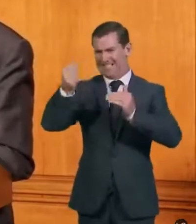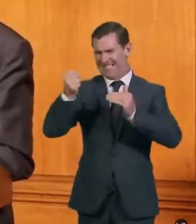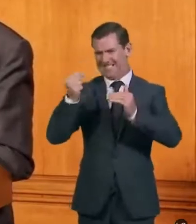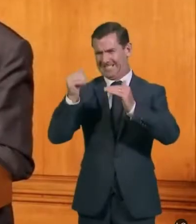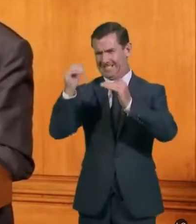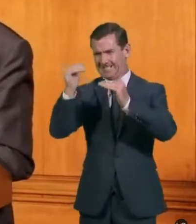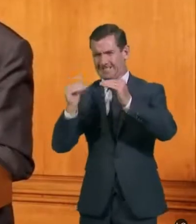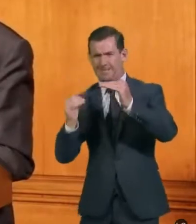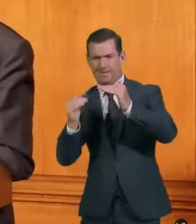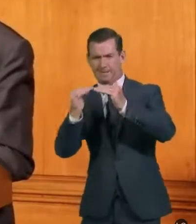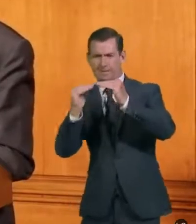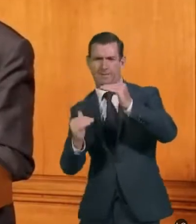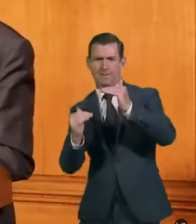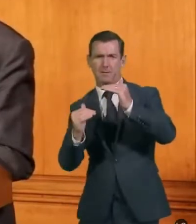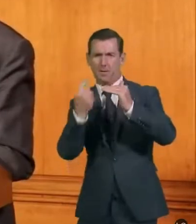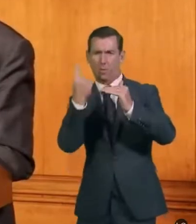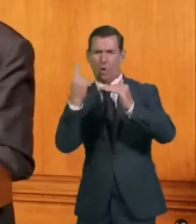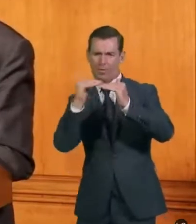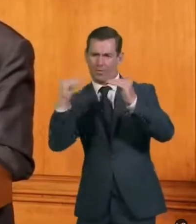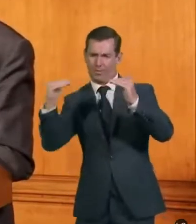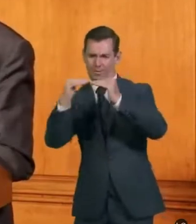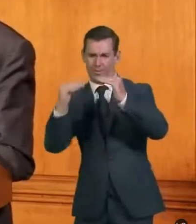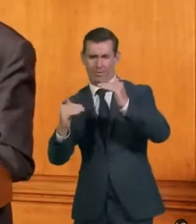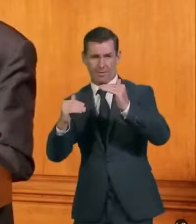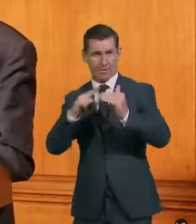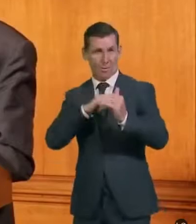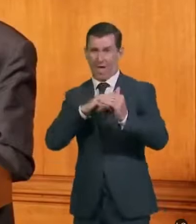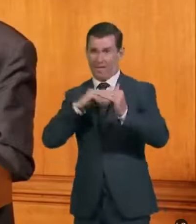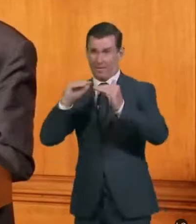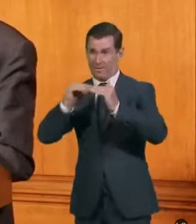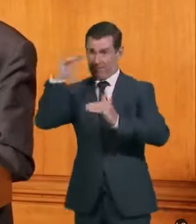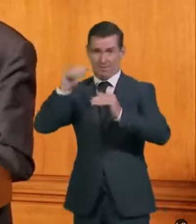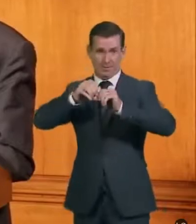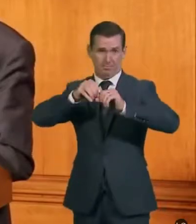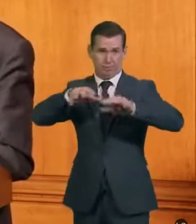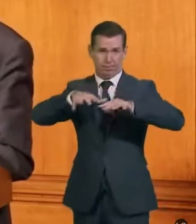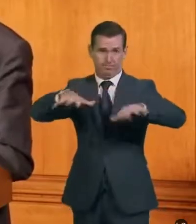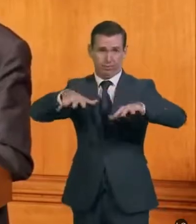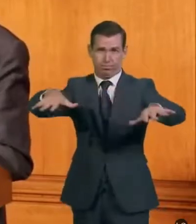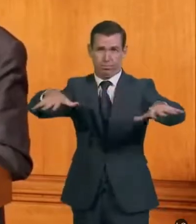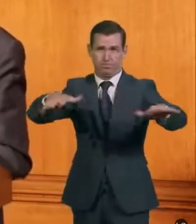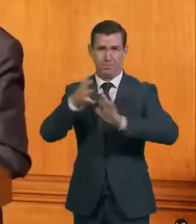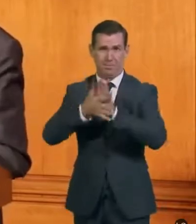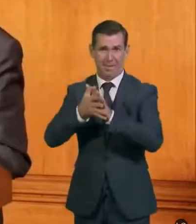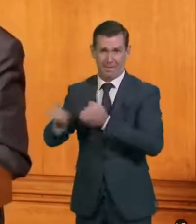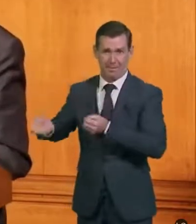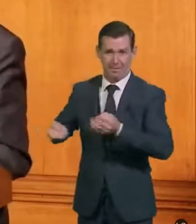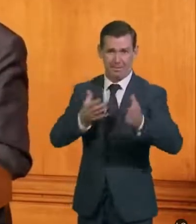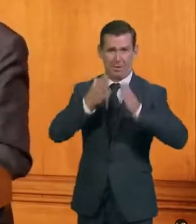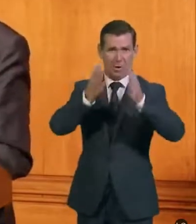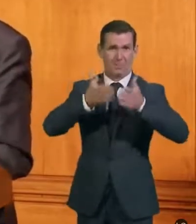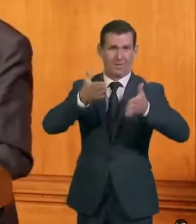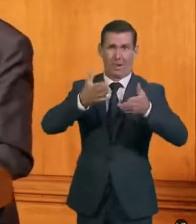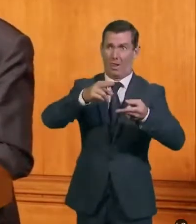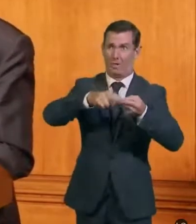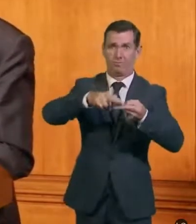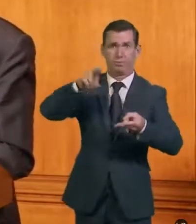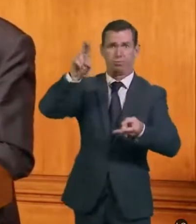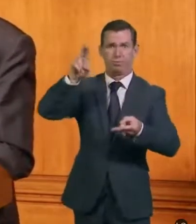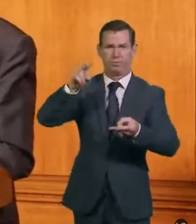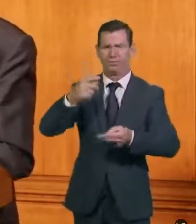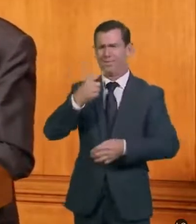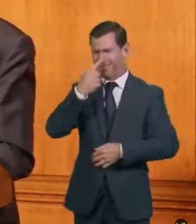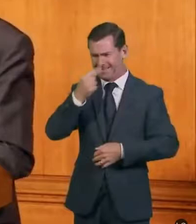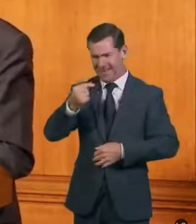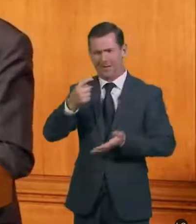the hospitalizations, which are increasing. So it's crucial that that's done, and there are a number of ways that it can be done. And as the